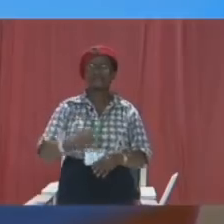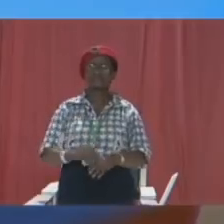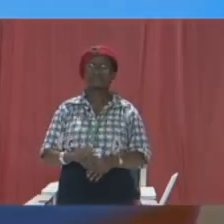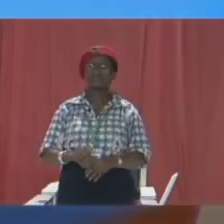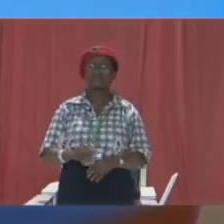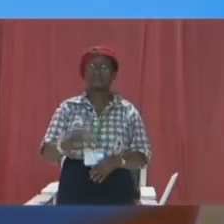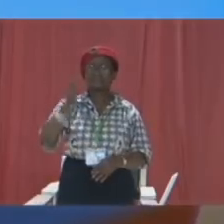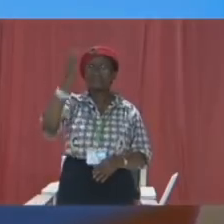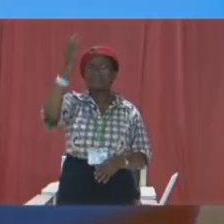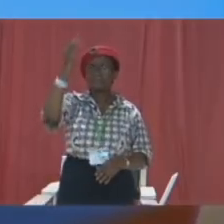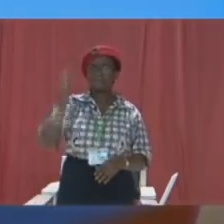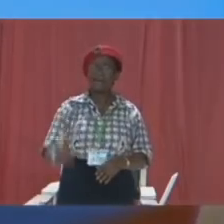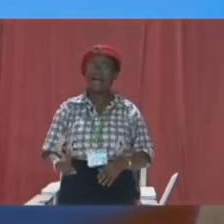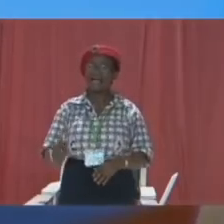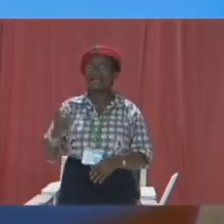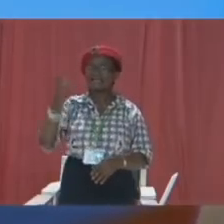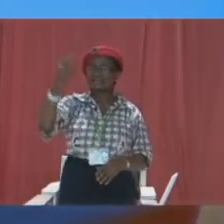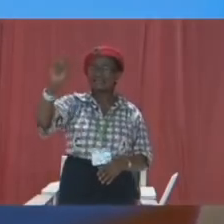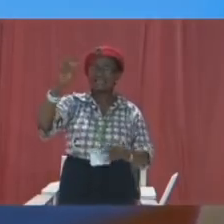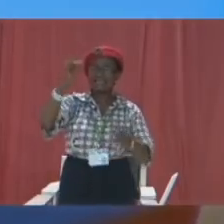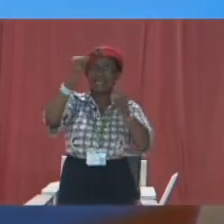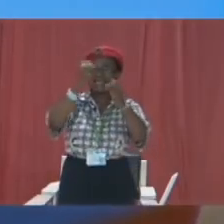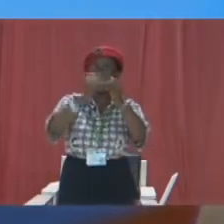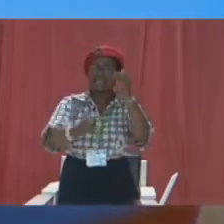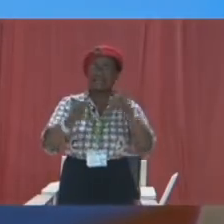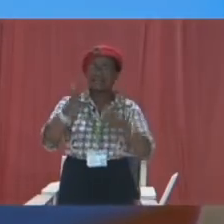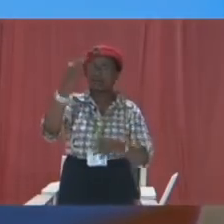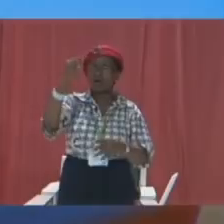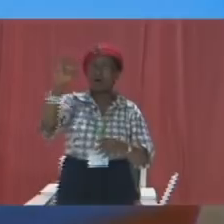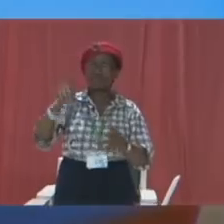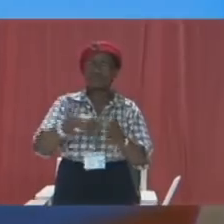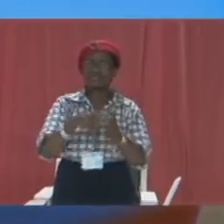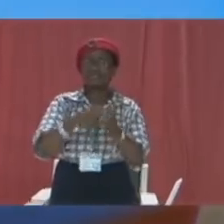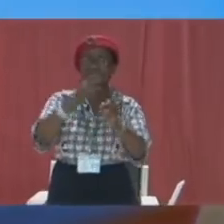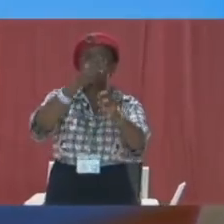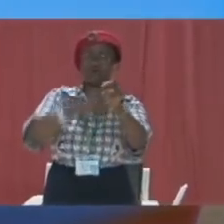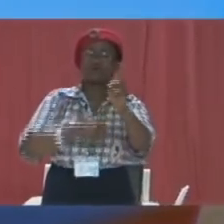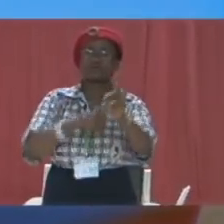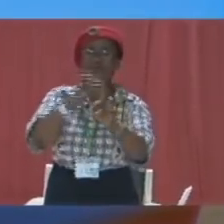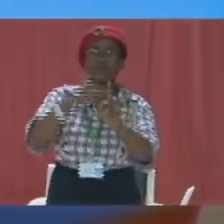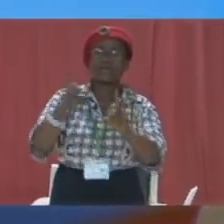end of this month, when you come for the next